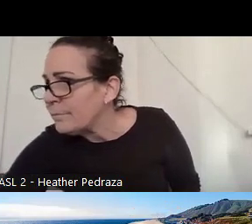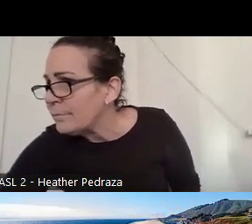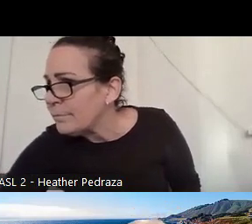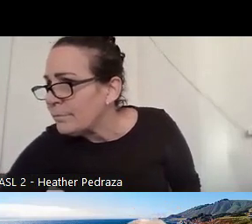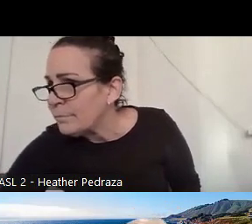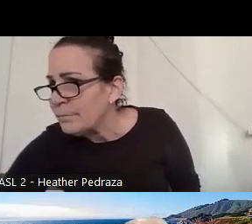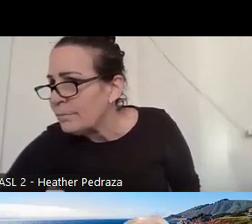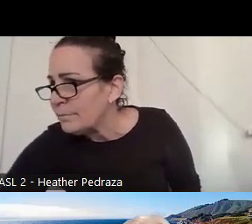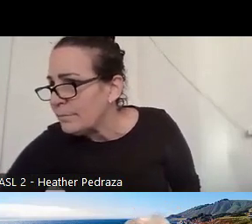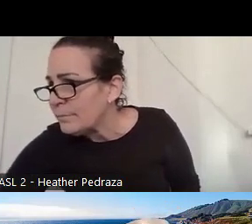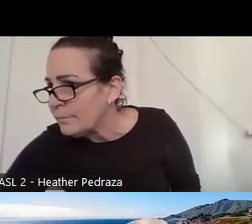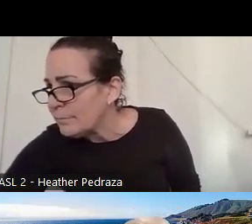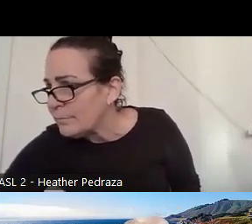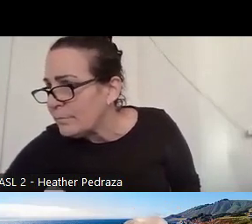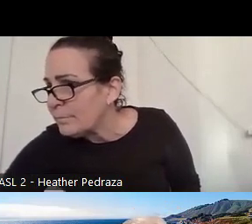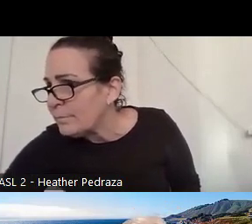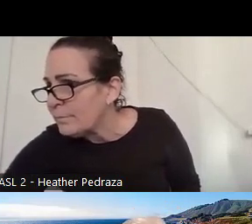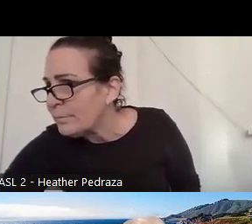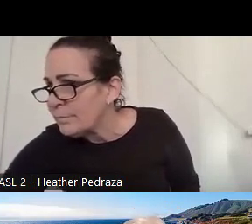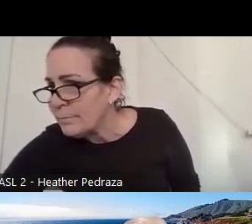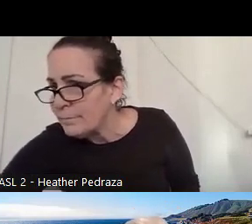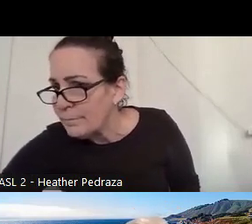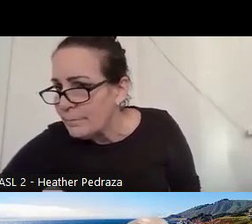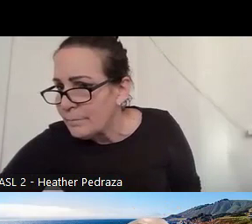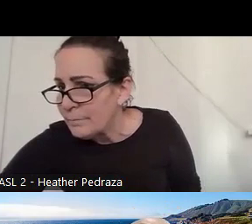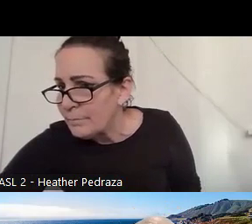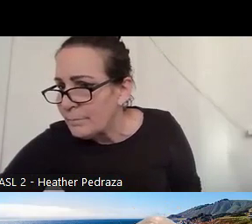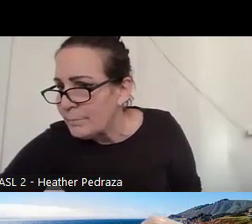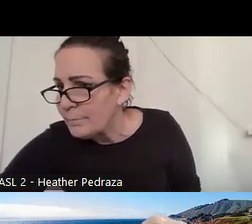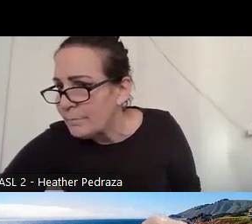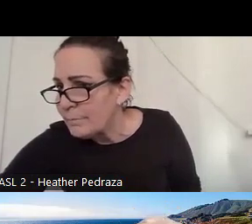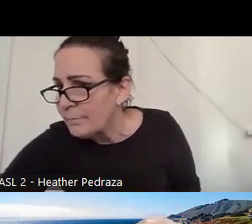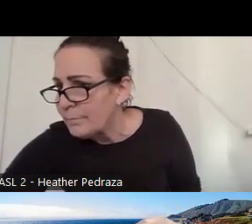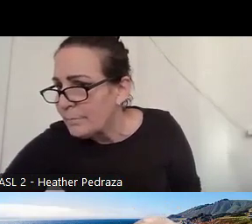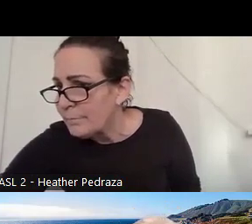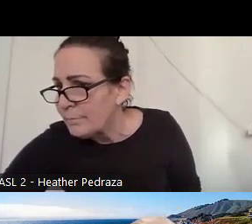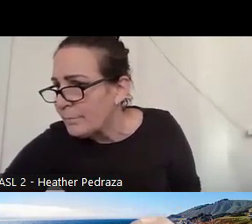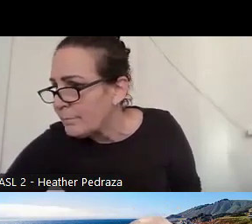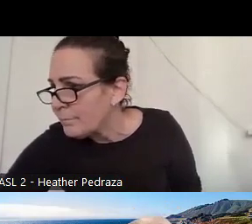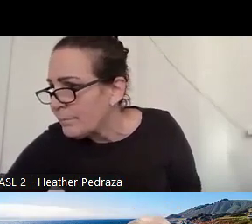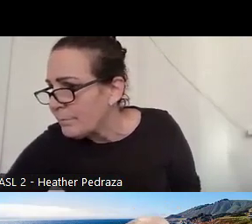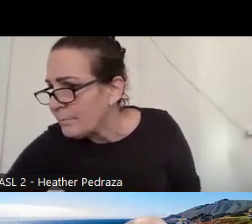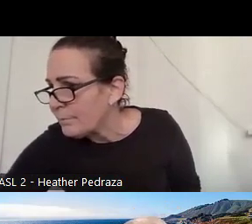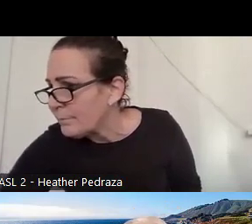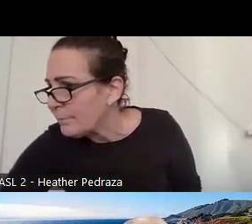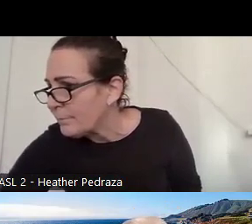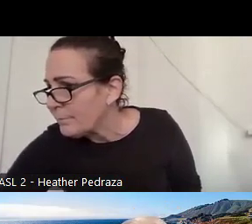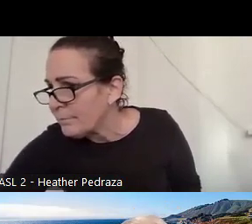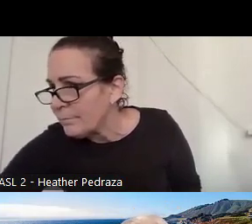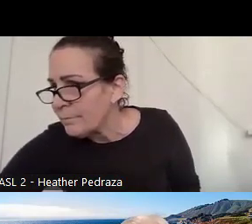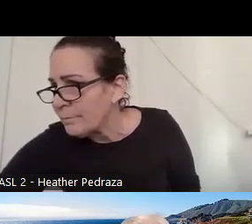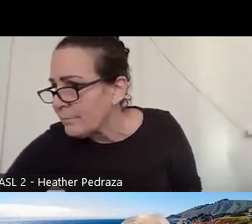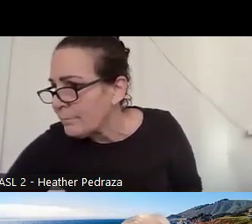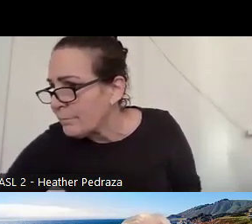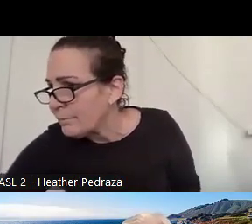hole that there had been some real concern at the early in 2025, across 2025, when we were